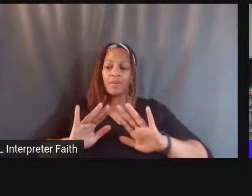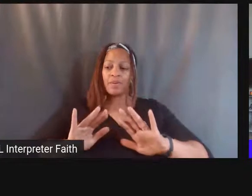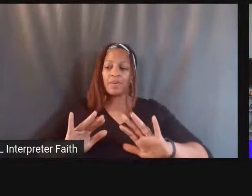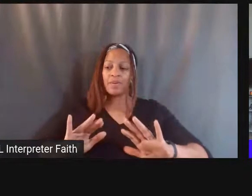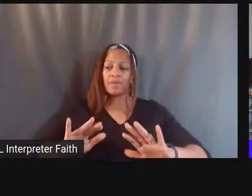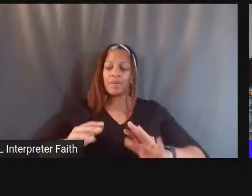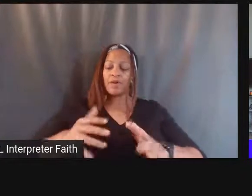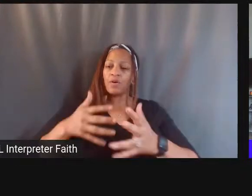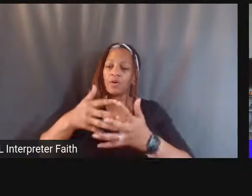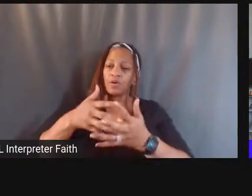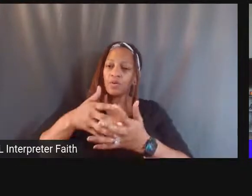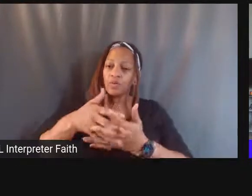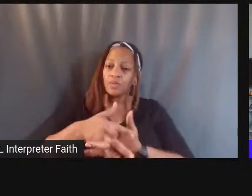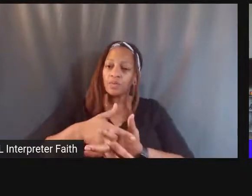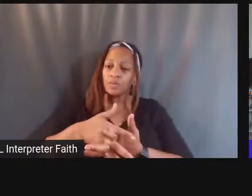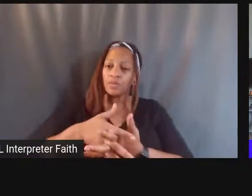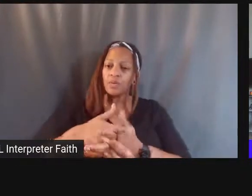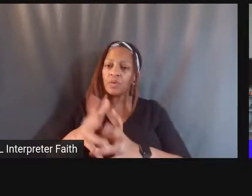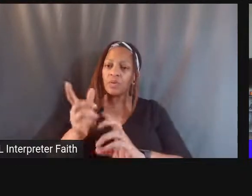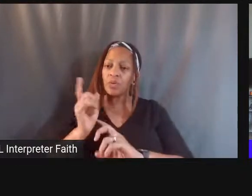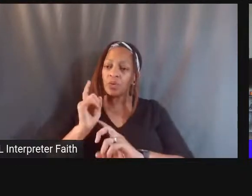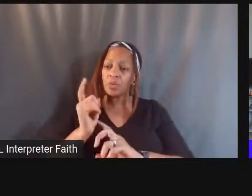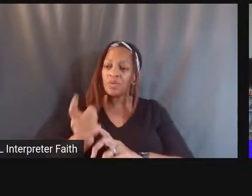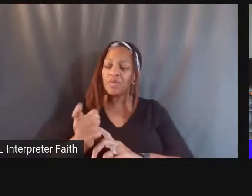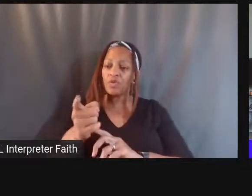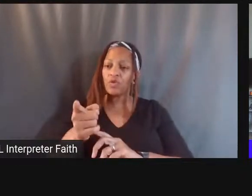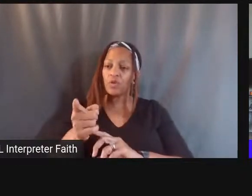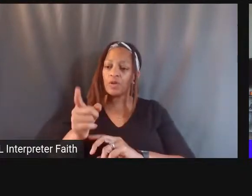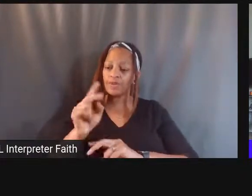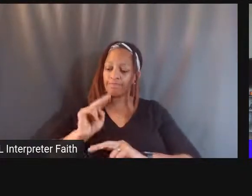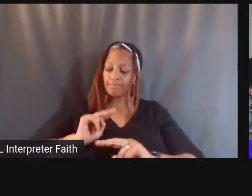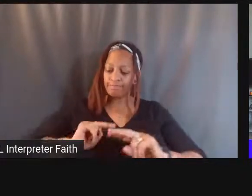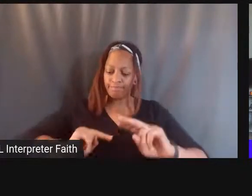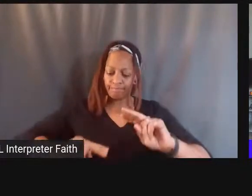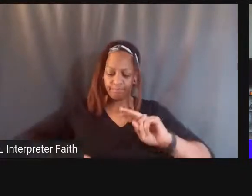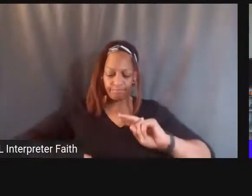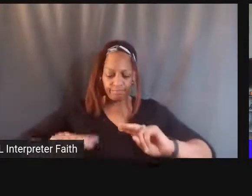Take a moment to observe and feel your body and mind.